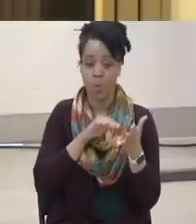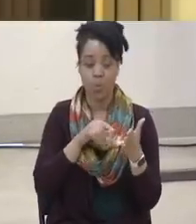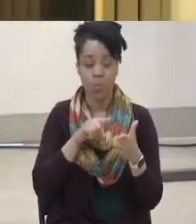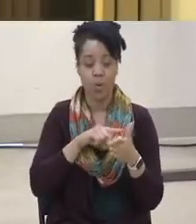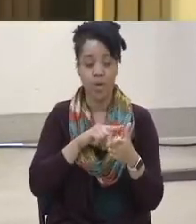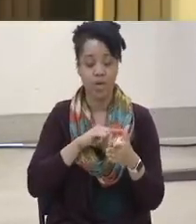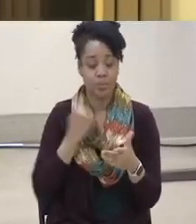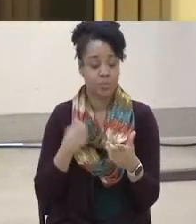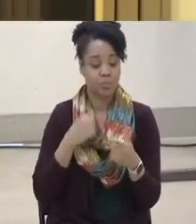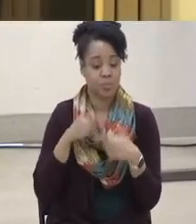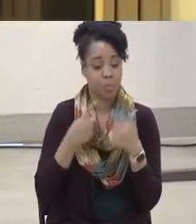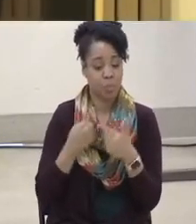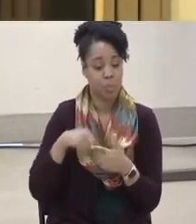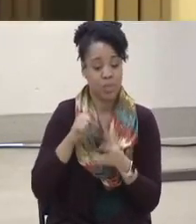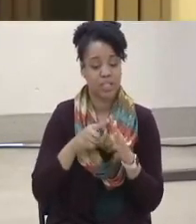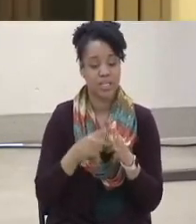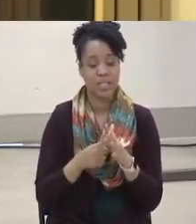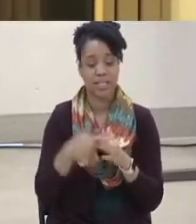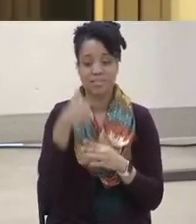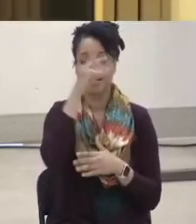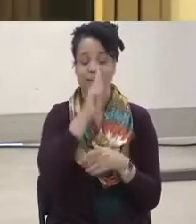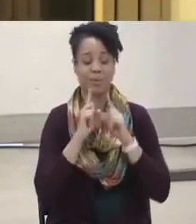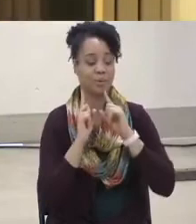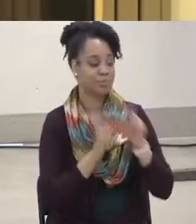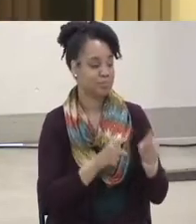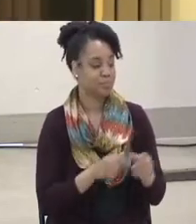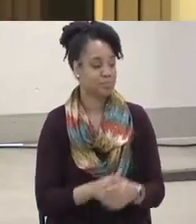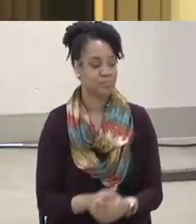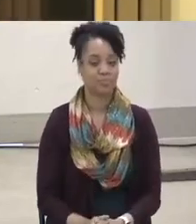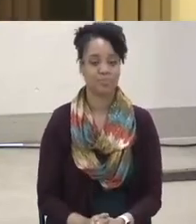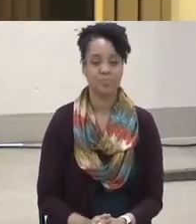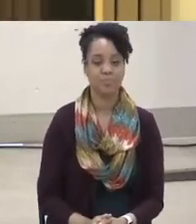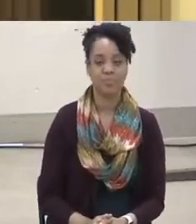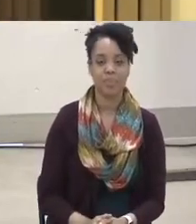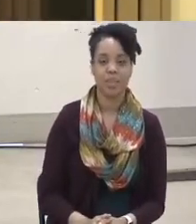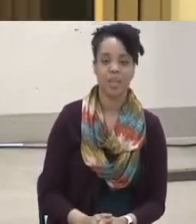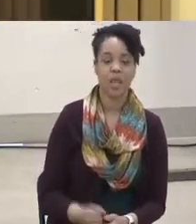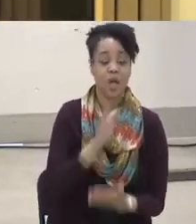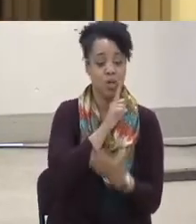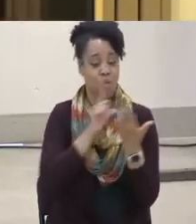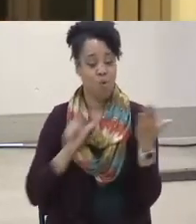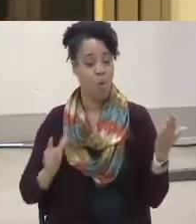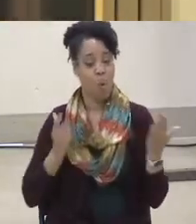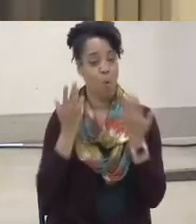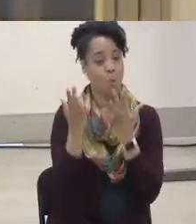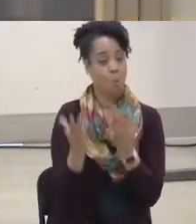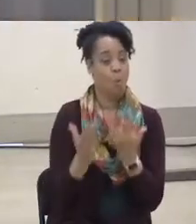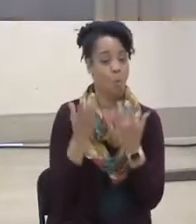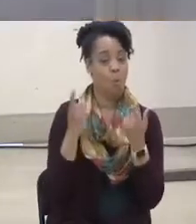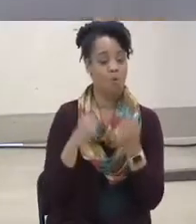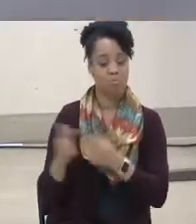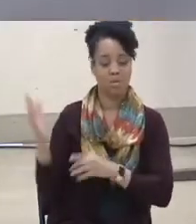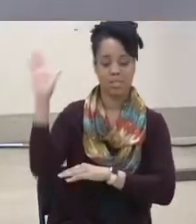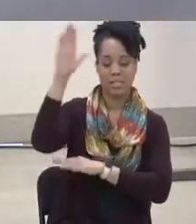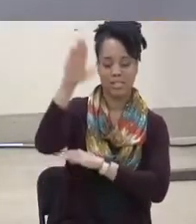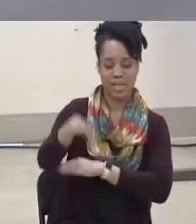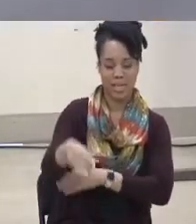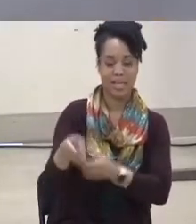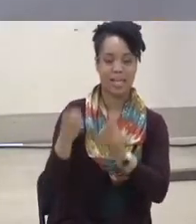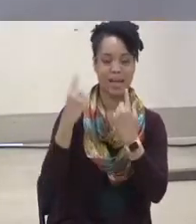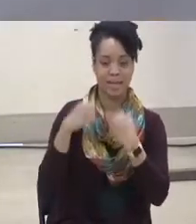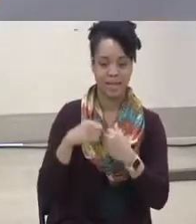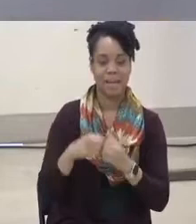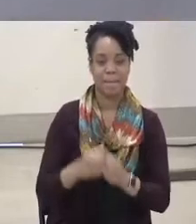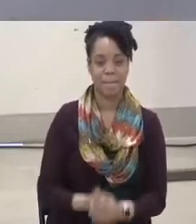Y lo que Ryan va a leer es la respuesta de Dios. Lord waited till the night came. Dios espera que la noche